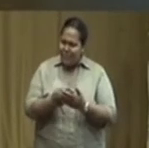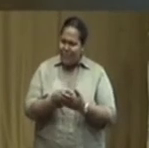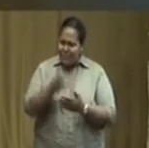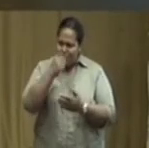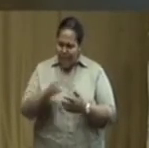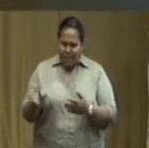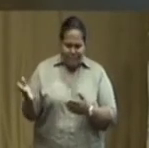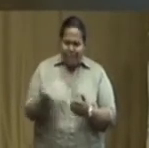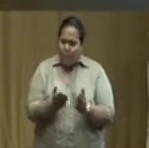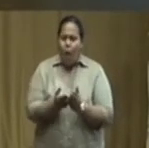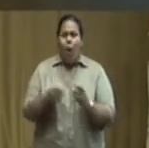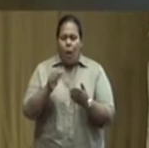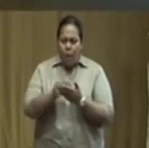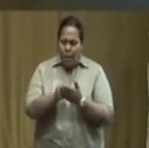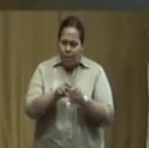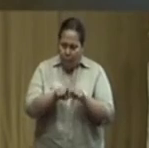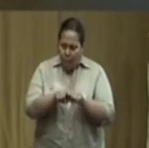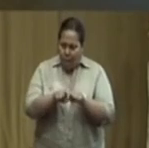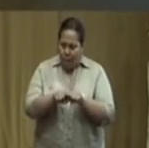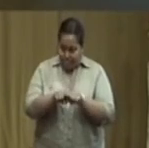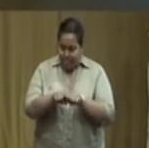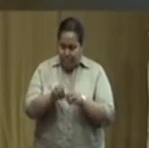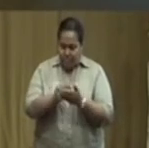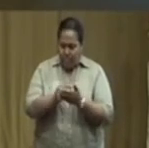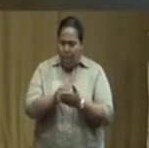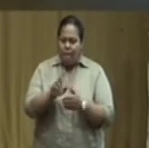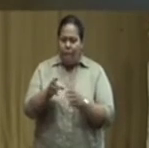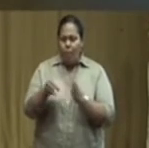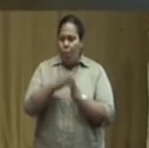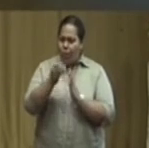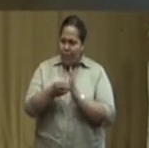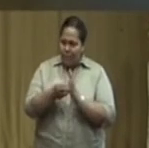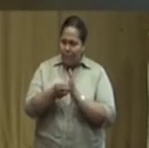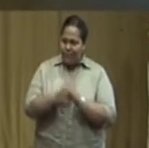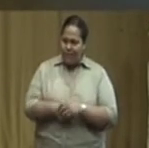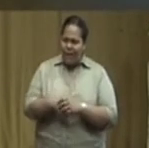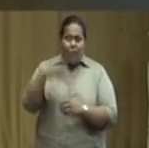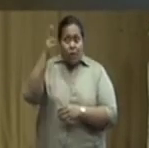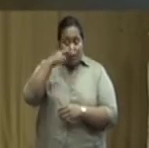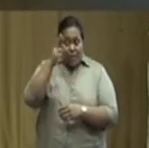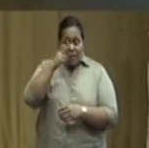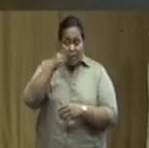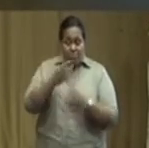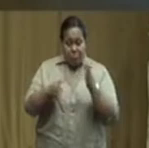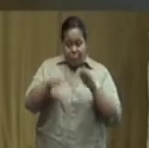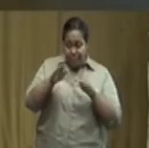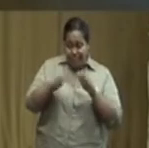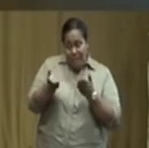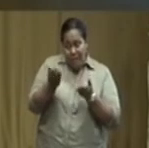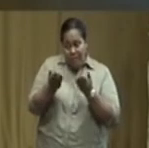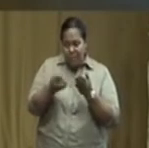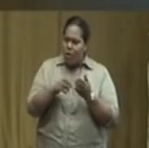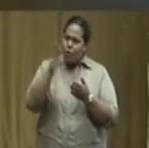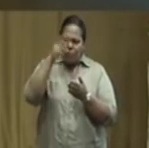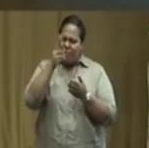Overall, I believe that OER, the advantages of OER outweigh the risks, and whatever our feelings might be, that's